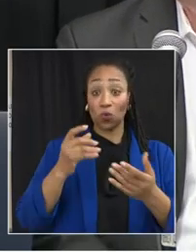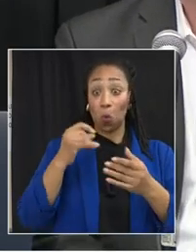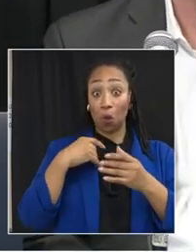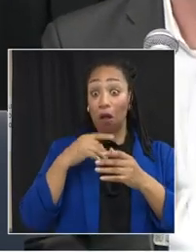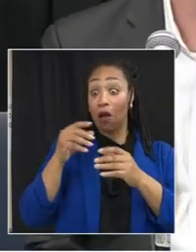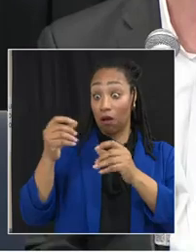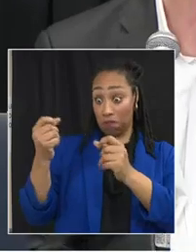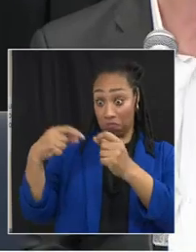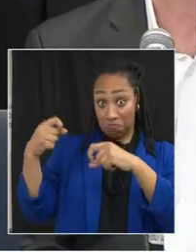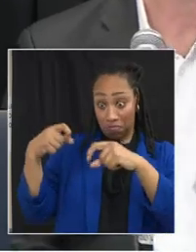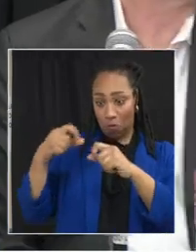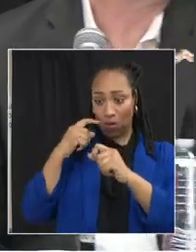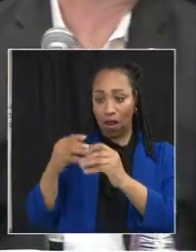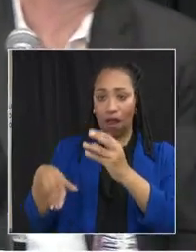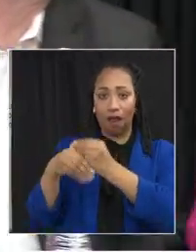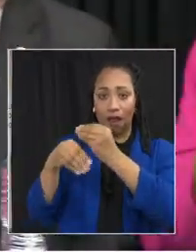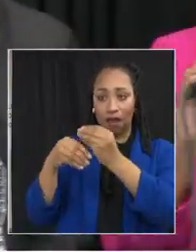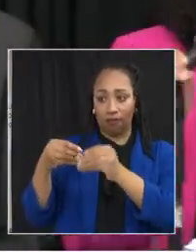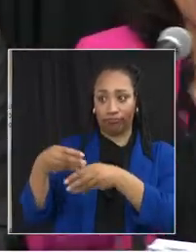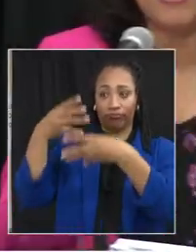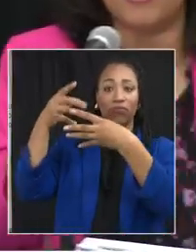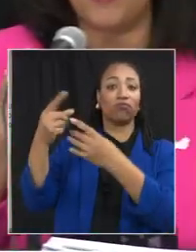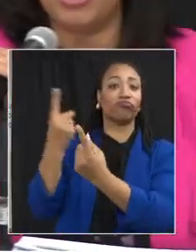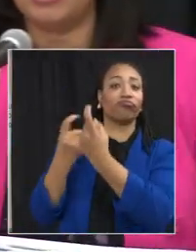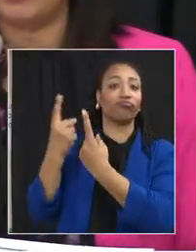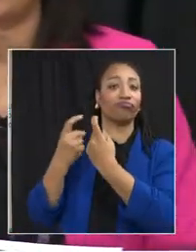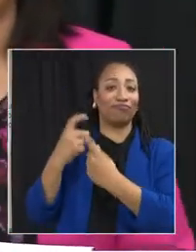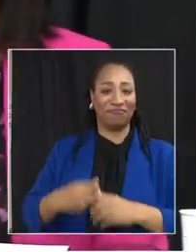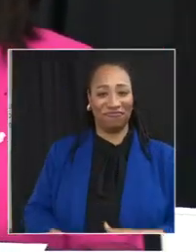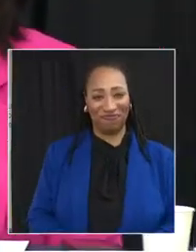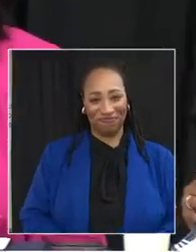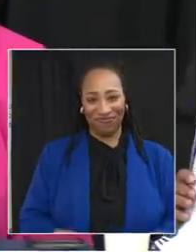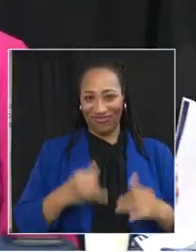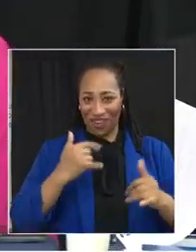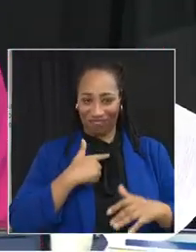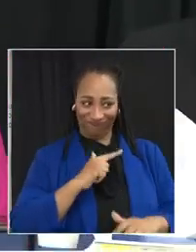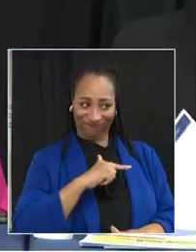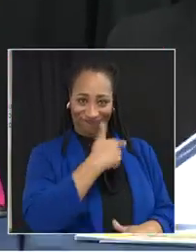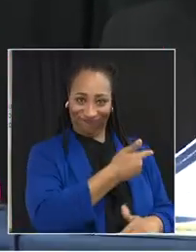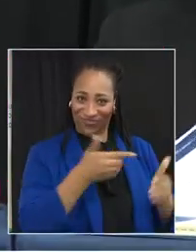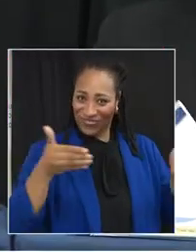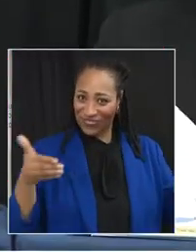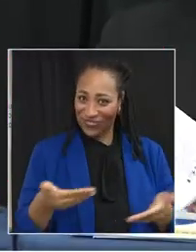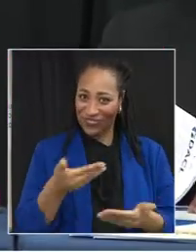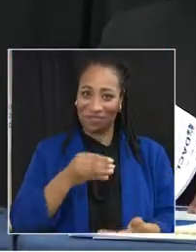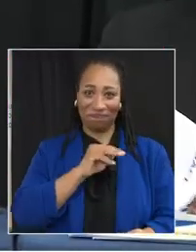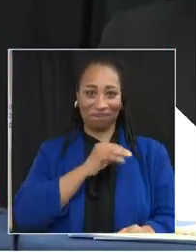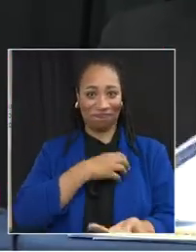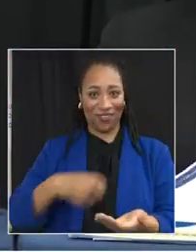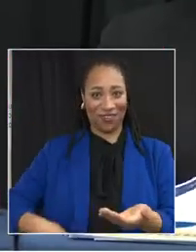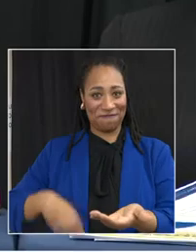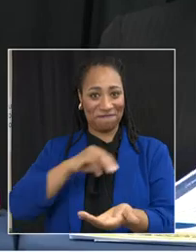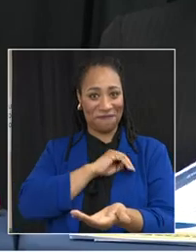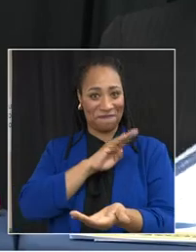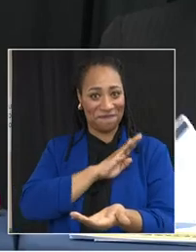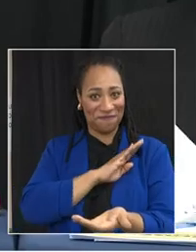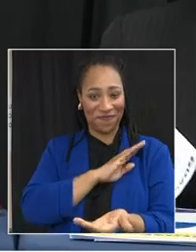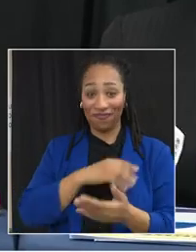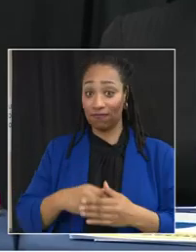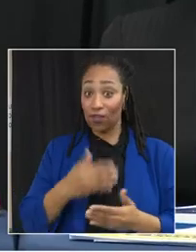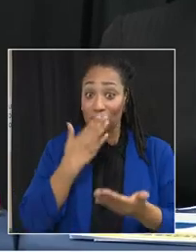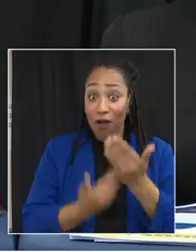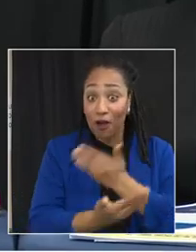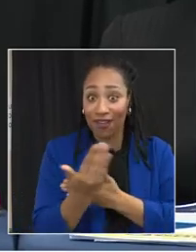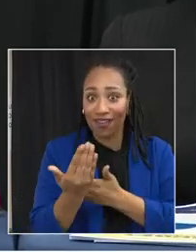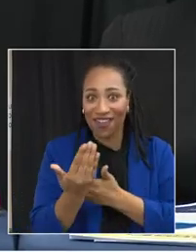Bowser. Well, good morning, everybody. It is great to see you all. It's great to be here at Model Cities in the Great